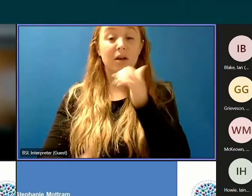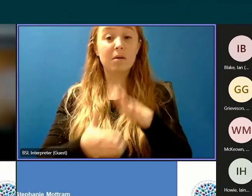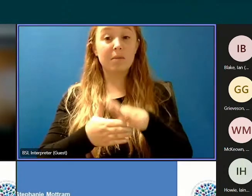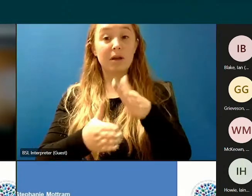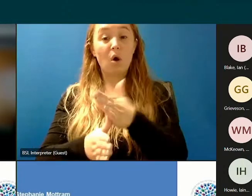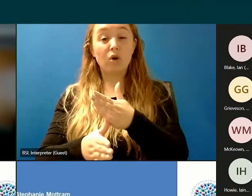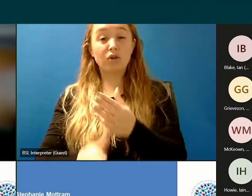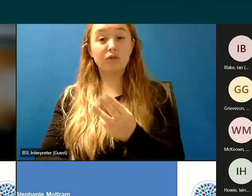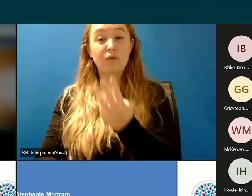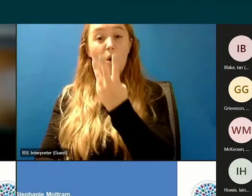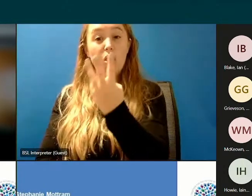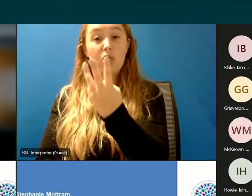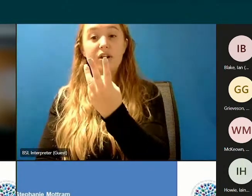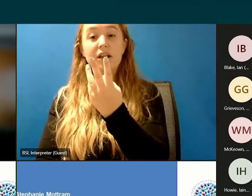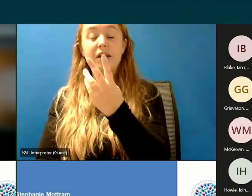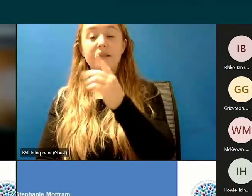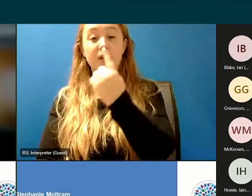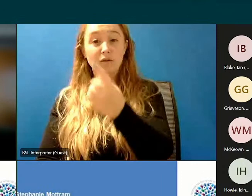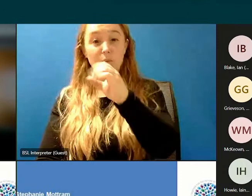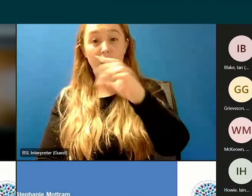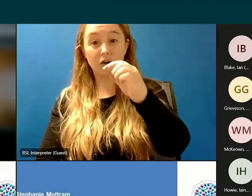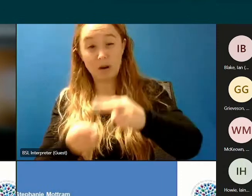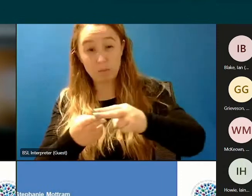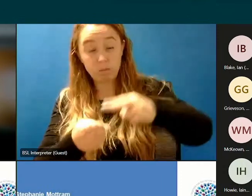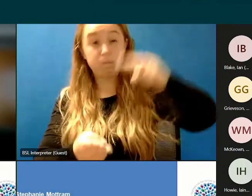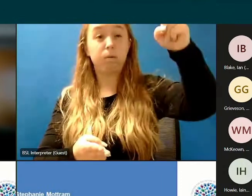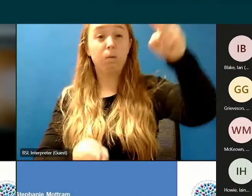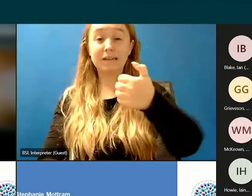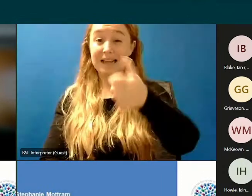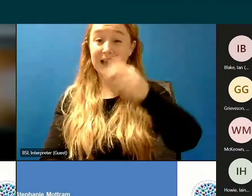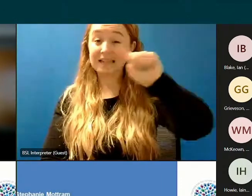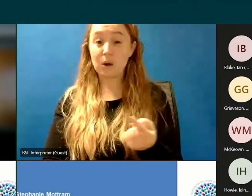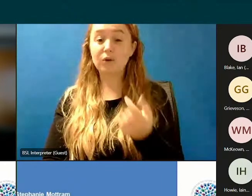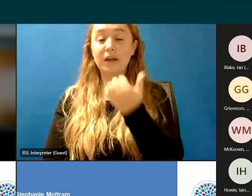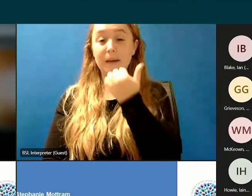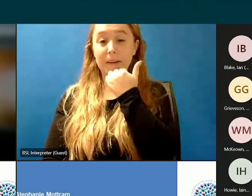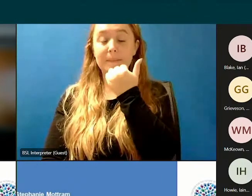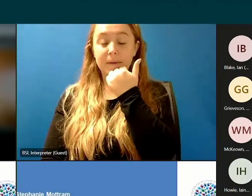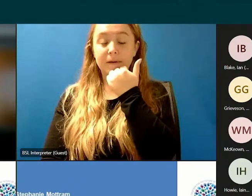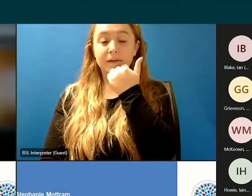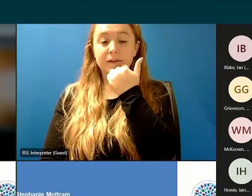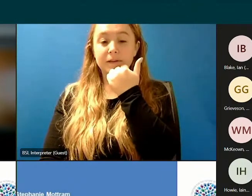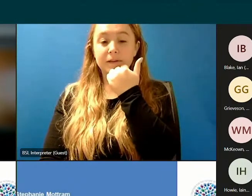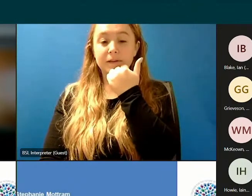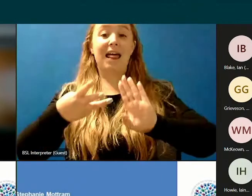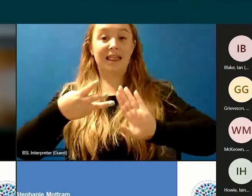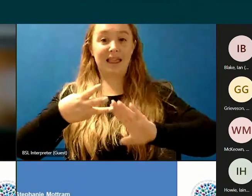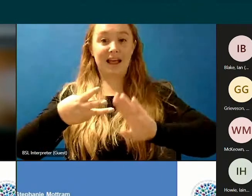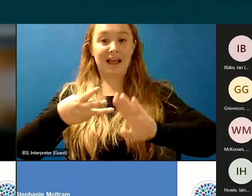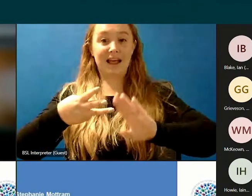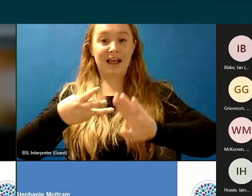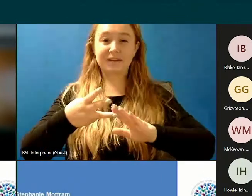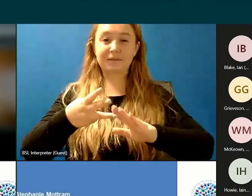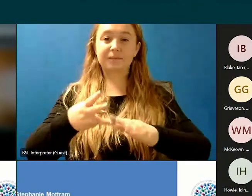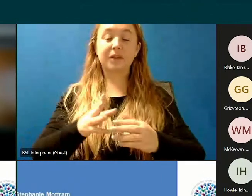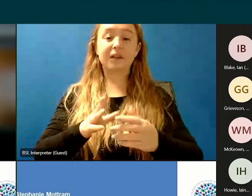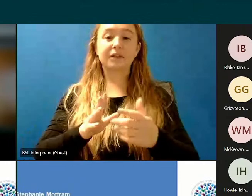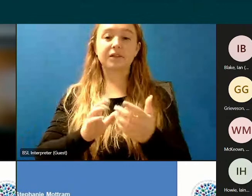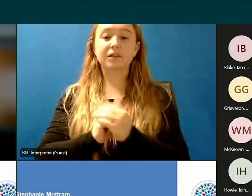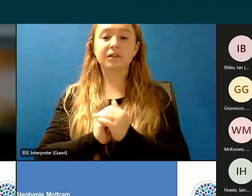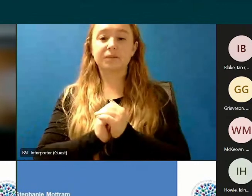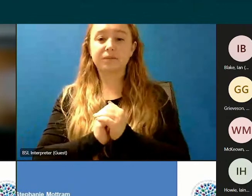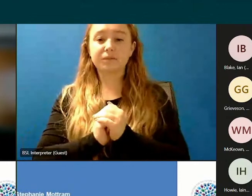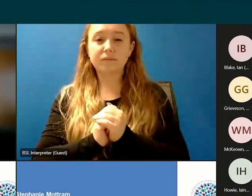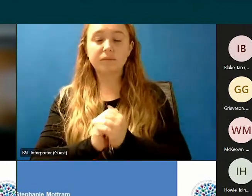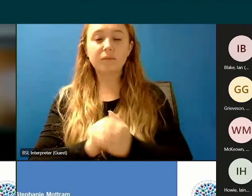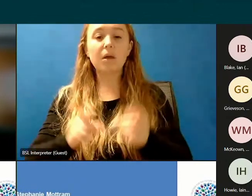from 3,100 to over 6,000. And the last thing is prescribing. We need to do something about